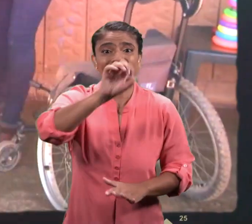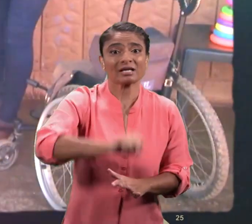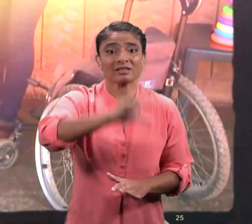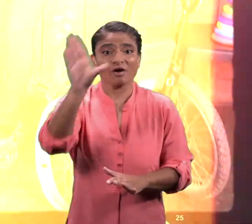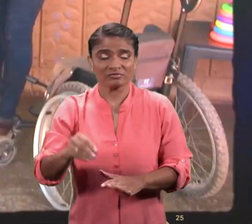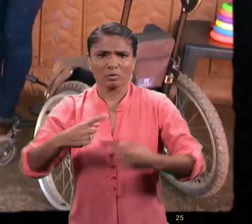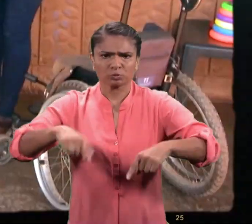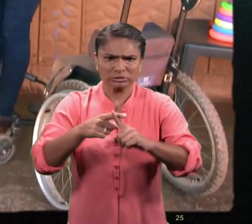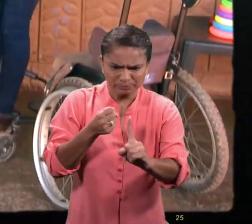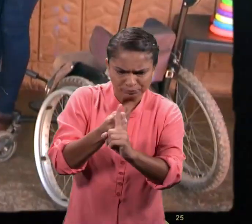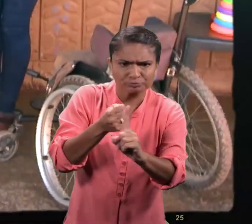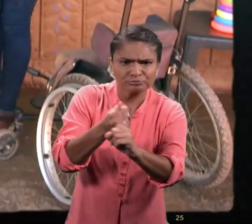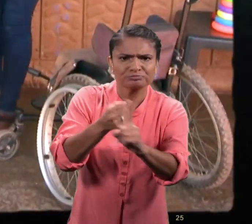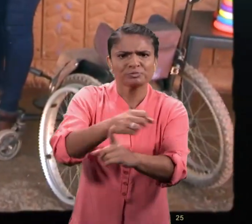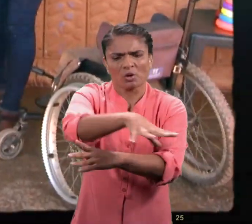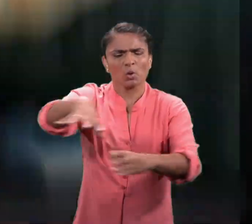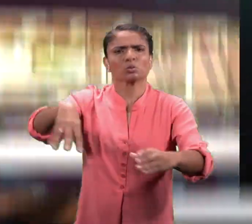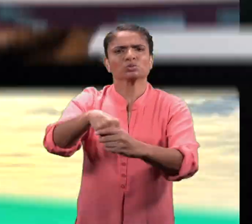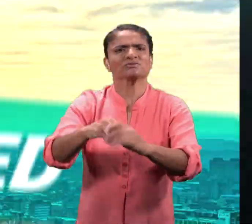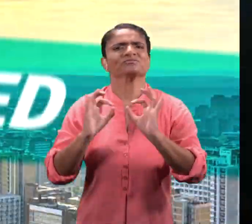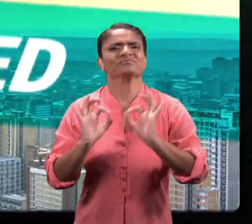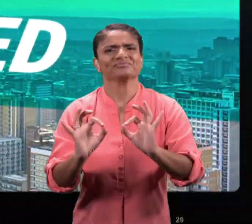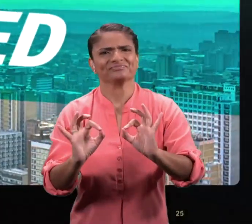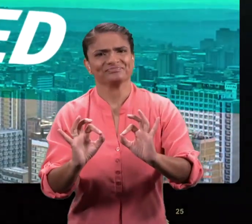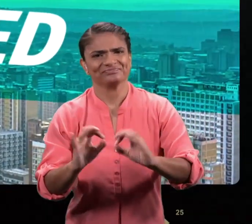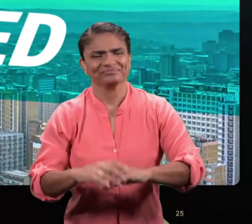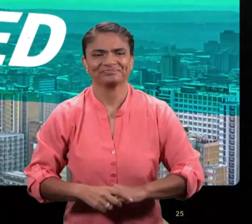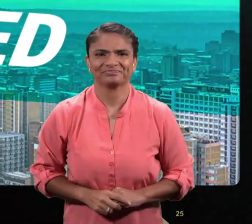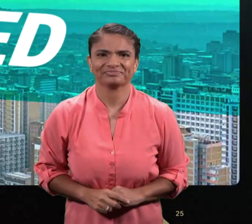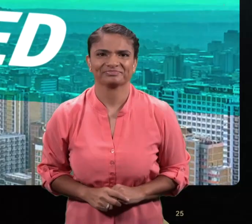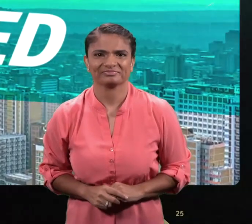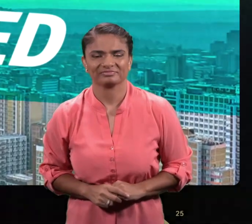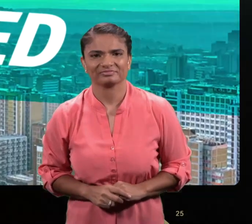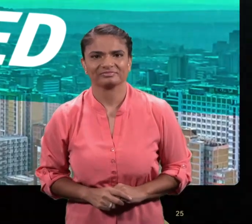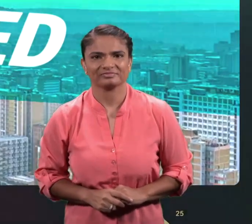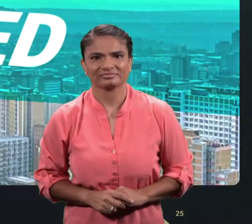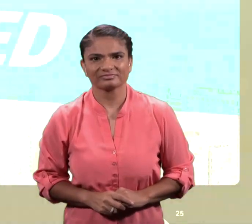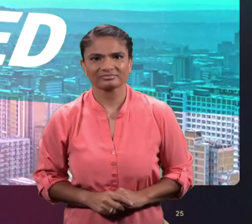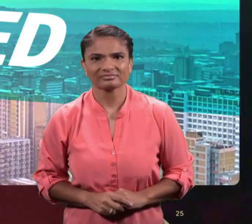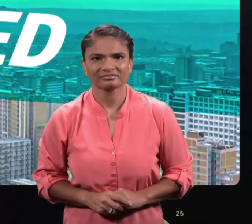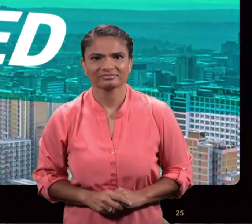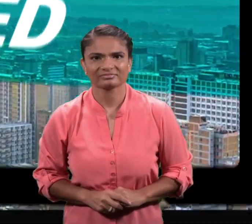with disabilities can and must make to building a disability-inclusive Mzansi.